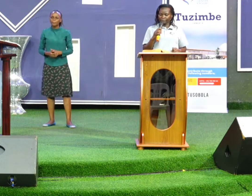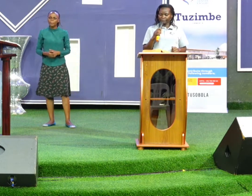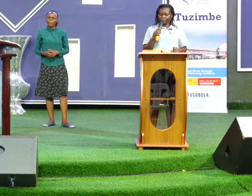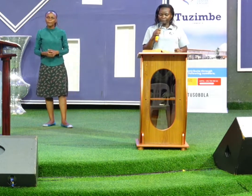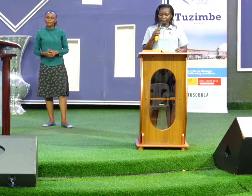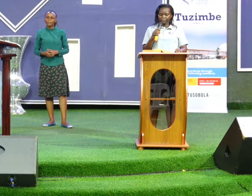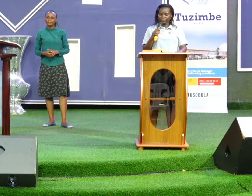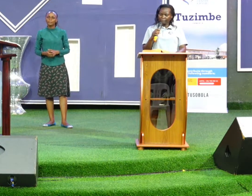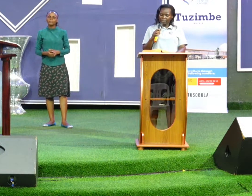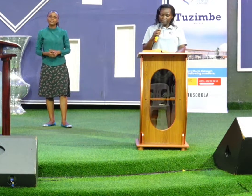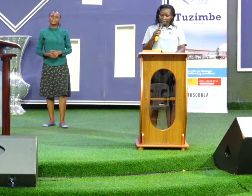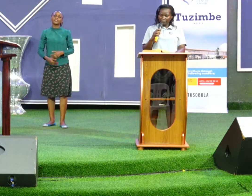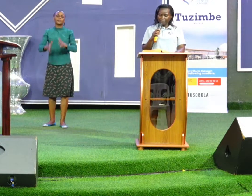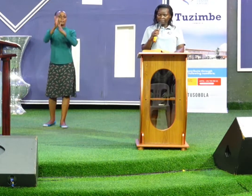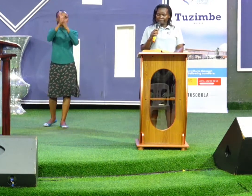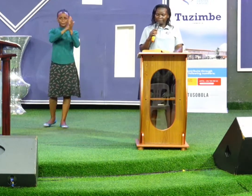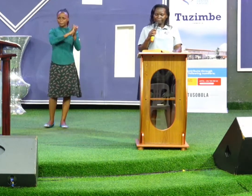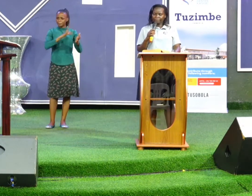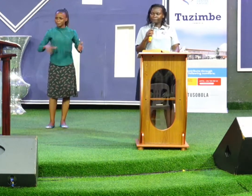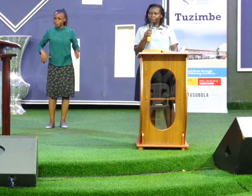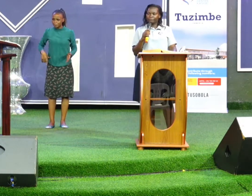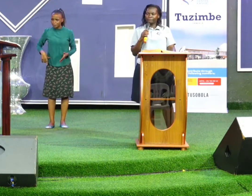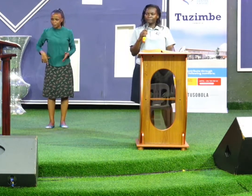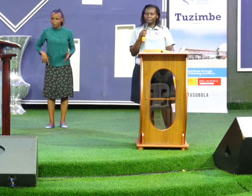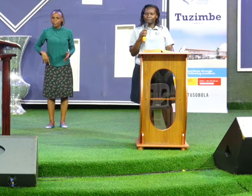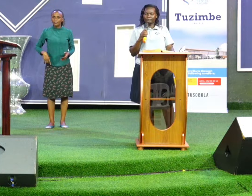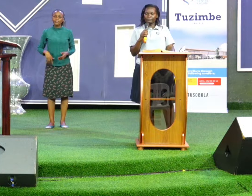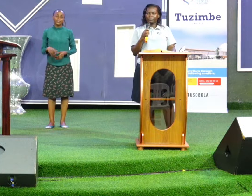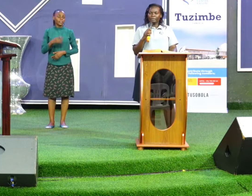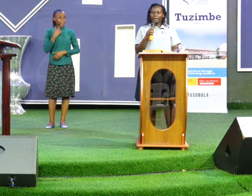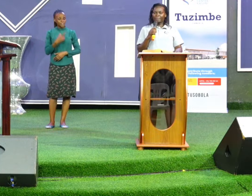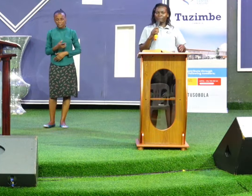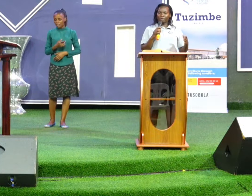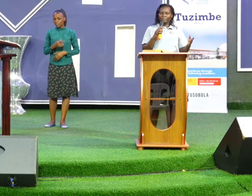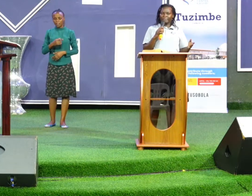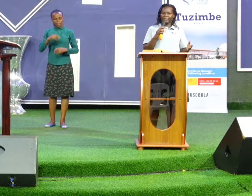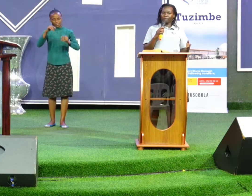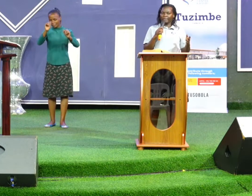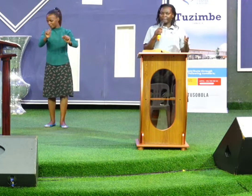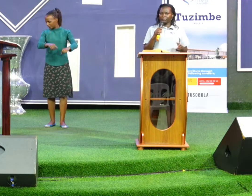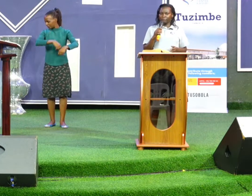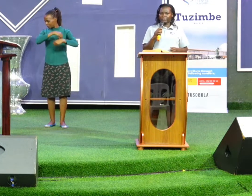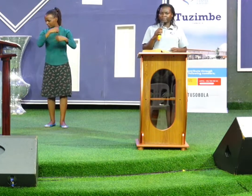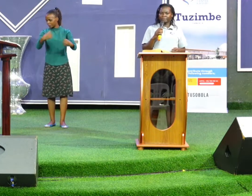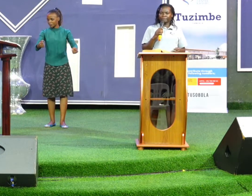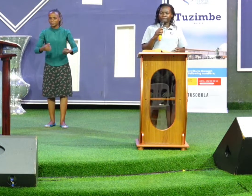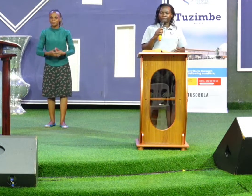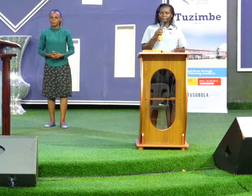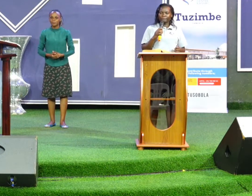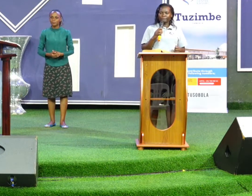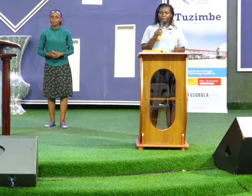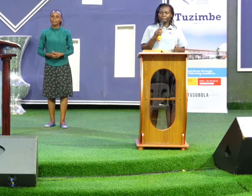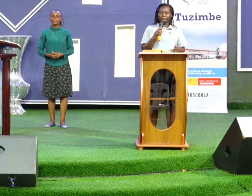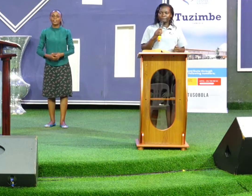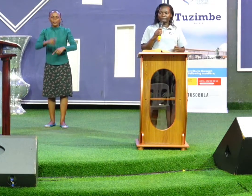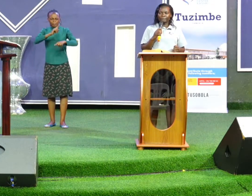nnungi. Ngamba yeebazibwe. Amen. Nga bonna bagamba tetusobola. And they were all saying we cannot. Naye